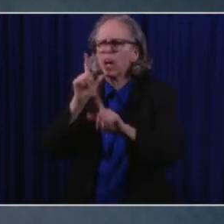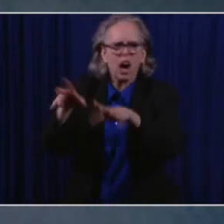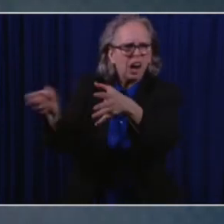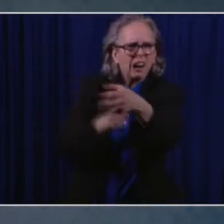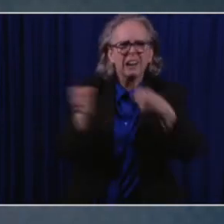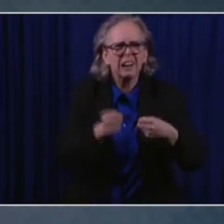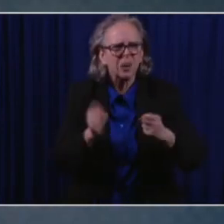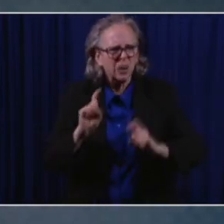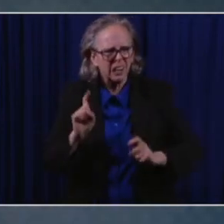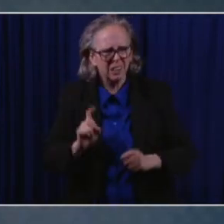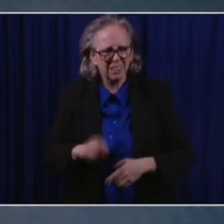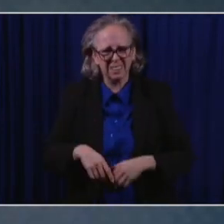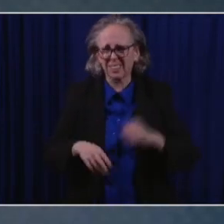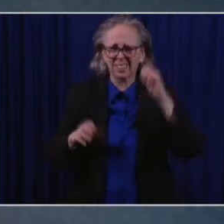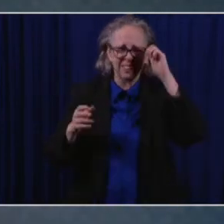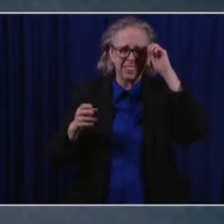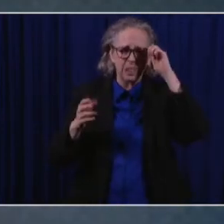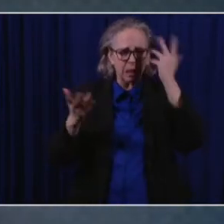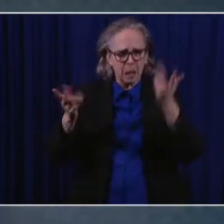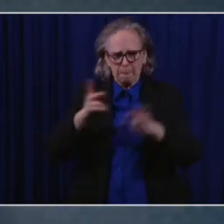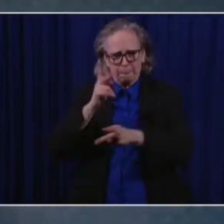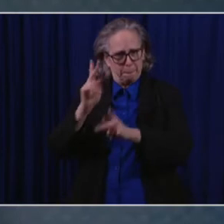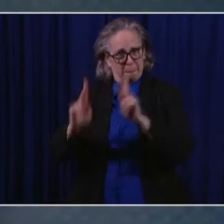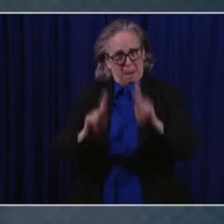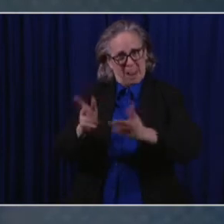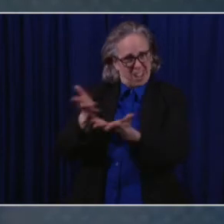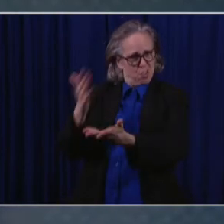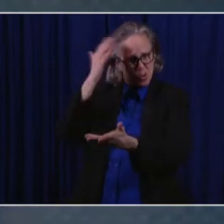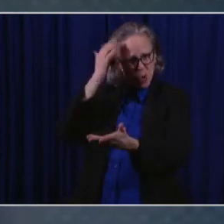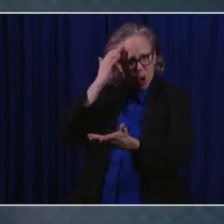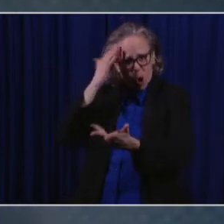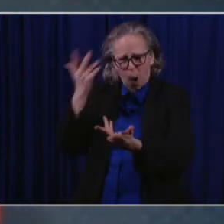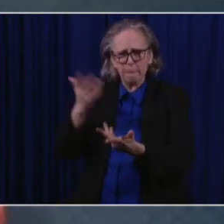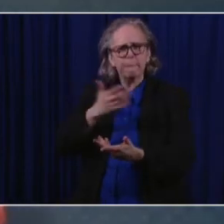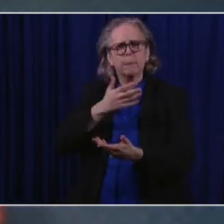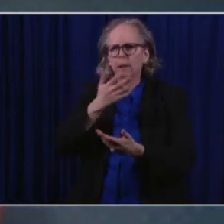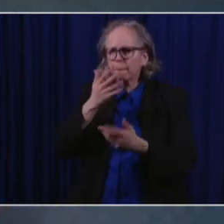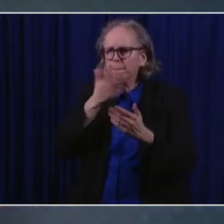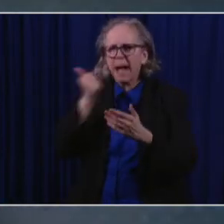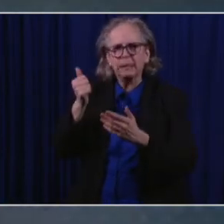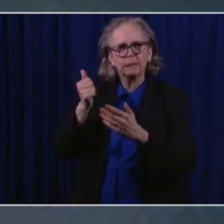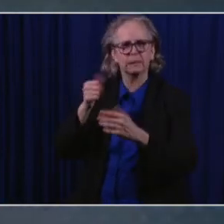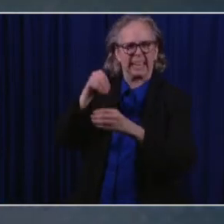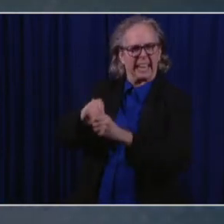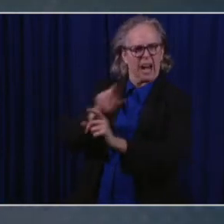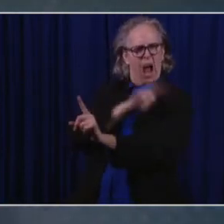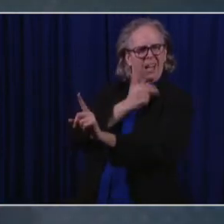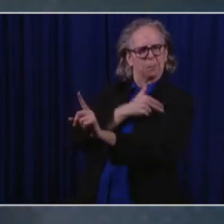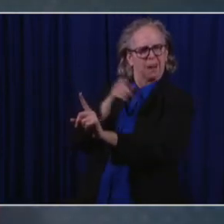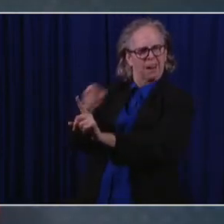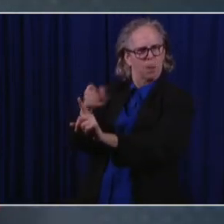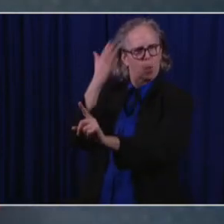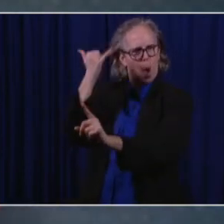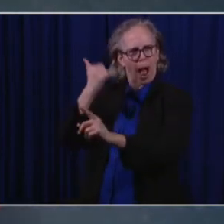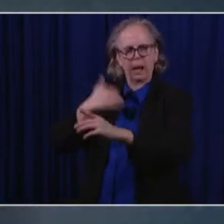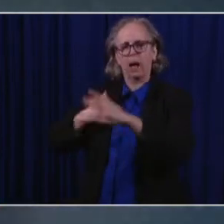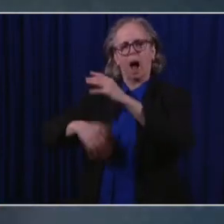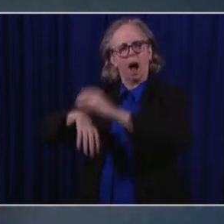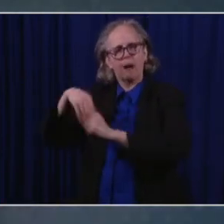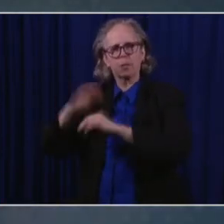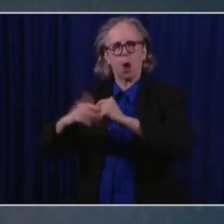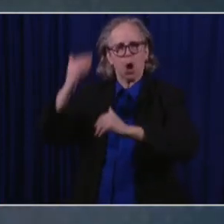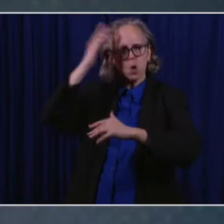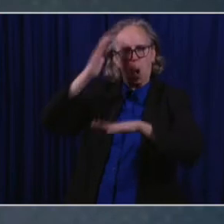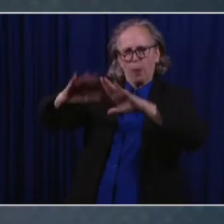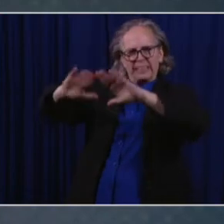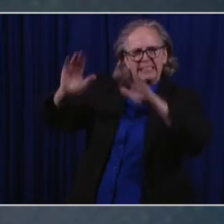best where the people providing the care are familiar with the surroundings and know where everything is and know who to call on. Once you take them out of that